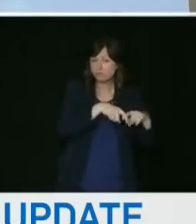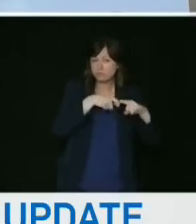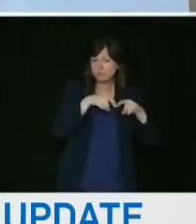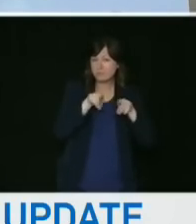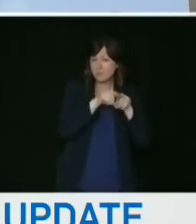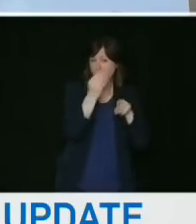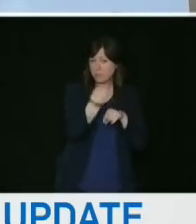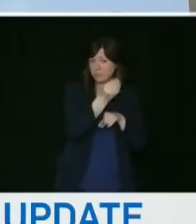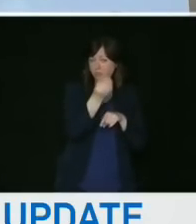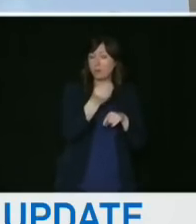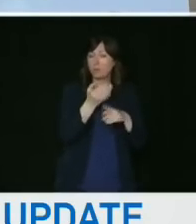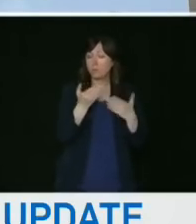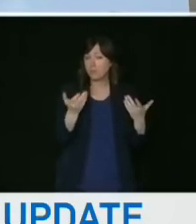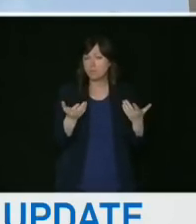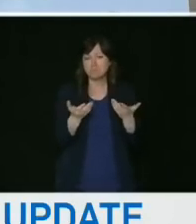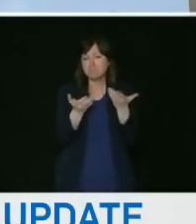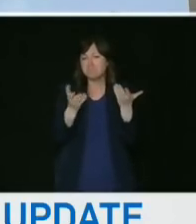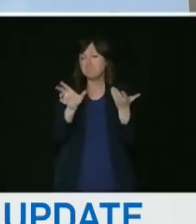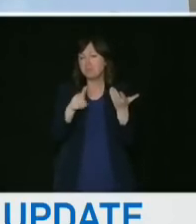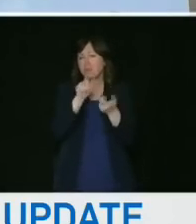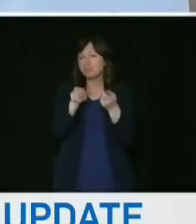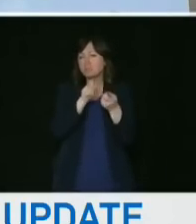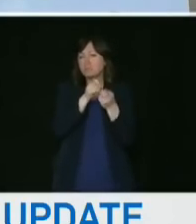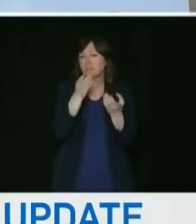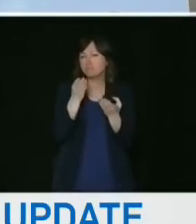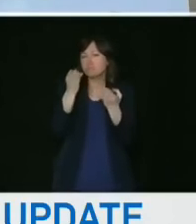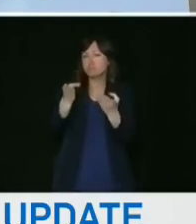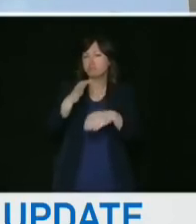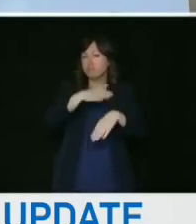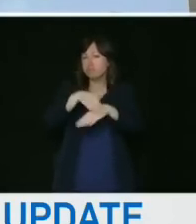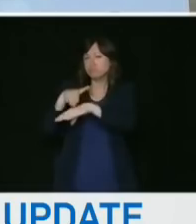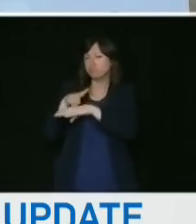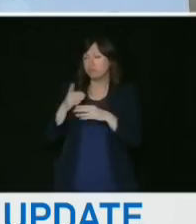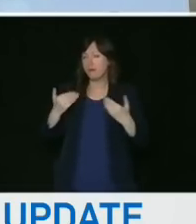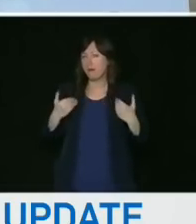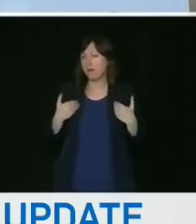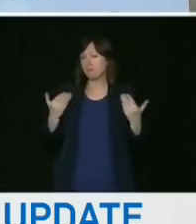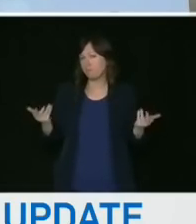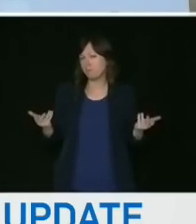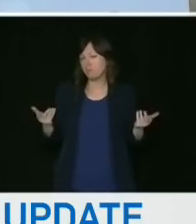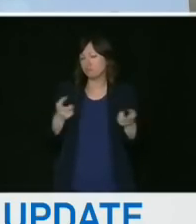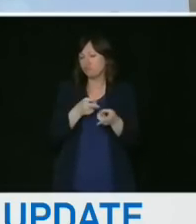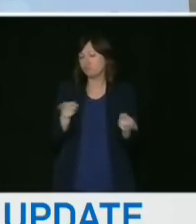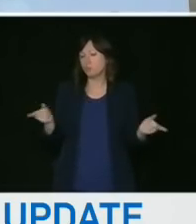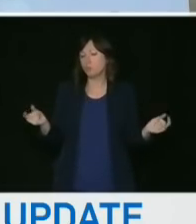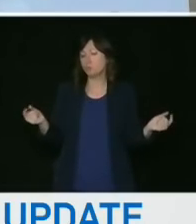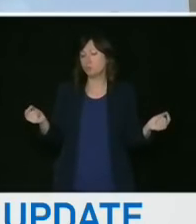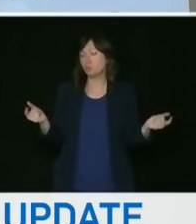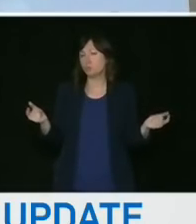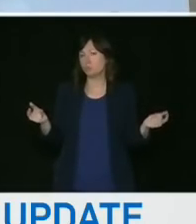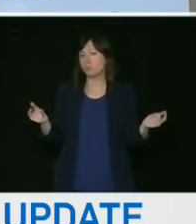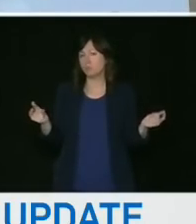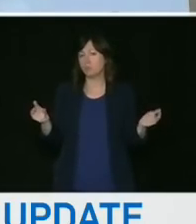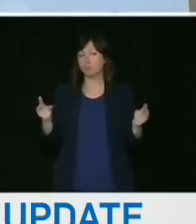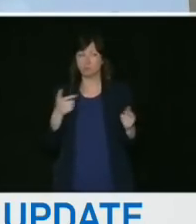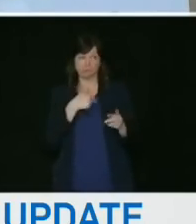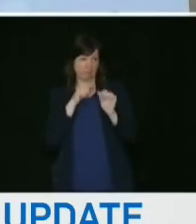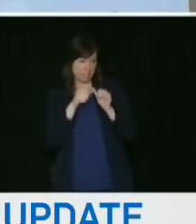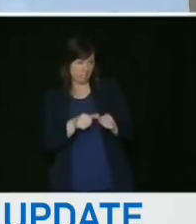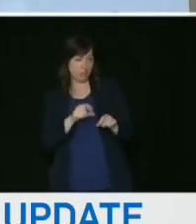like in Ontario? Do you have any specific suggestions as to what should be done other than we must